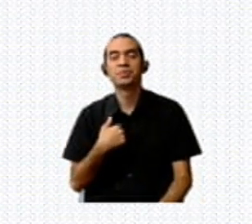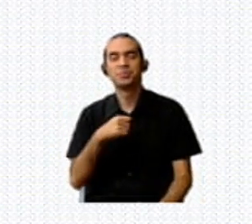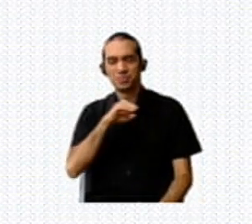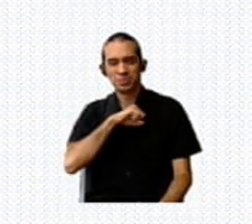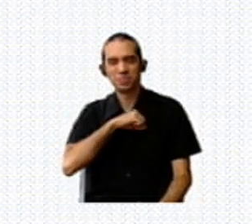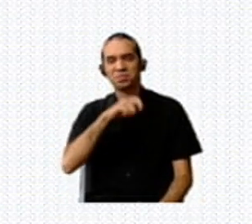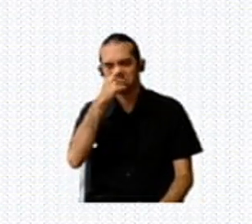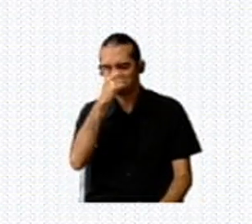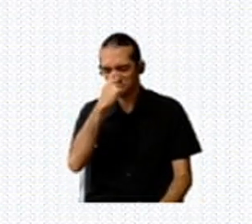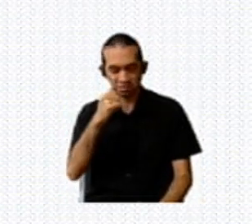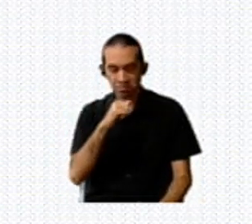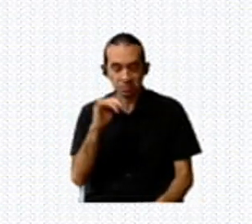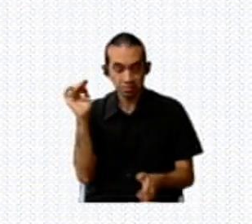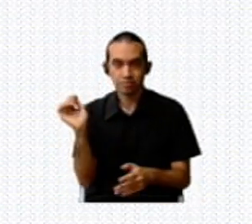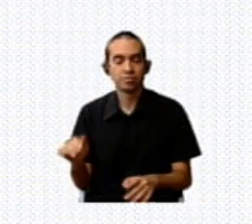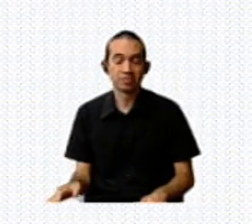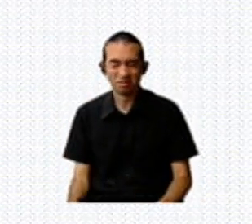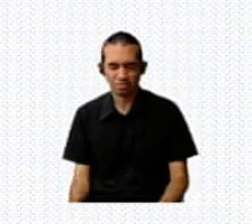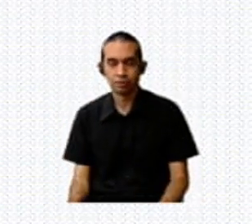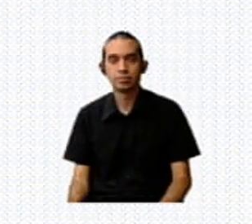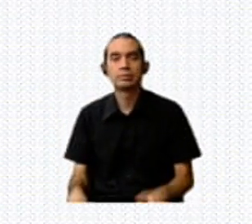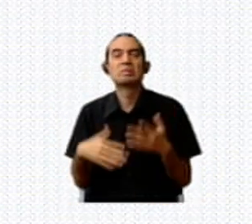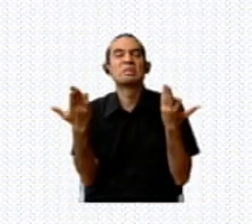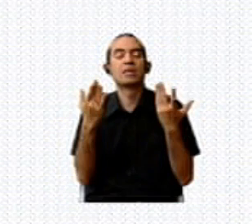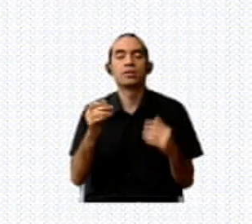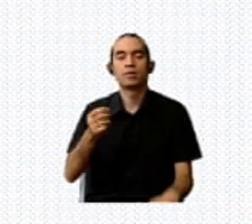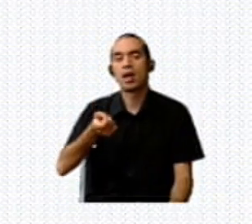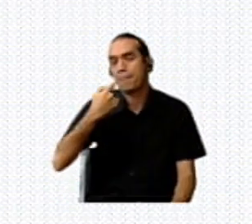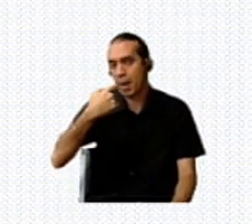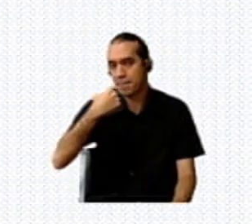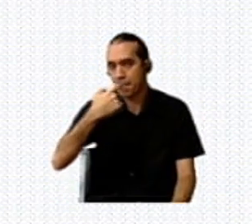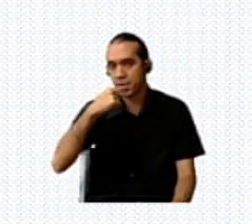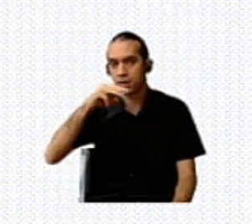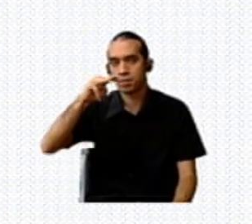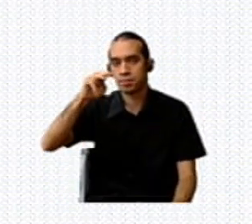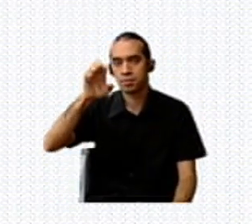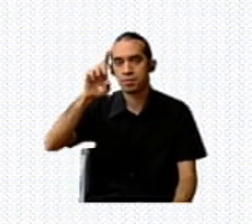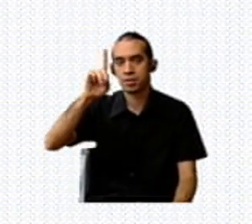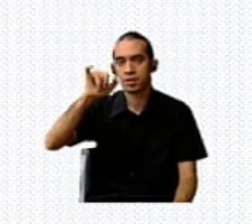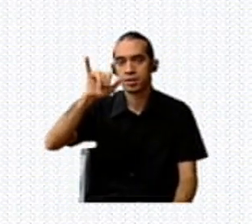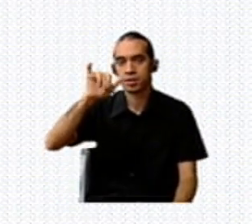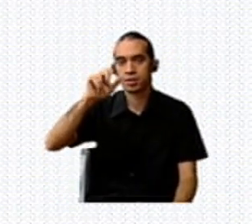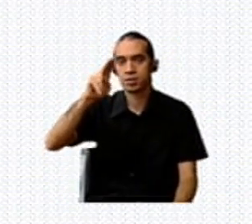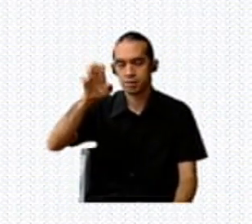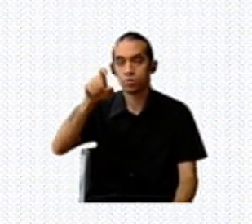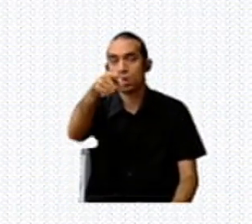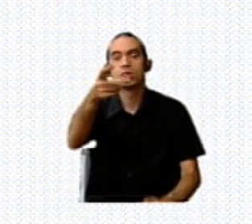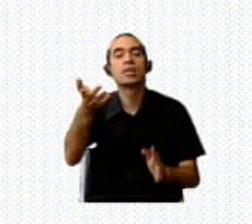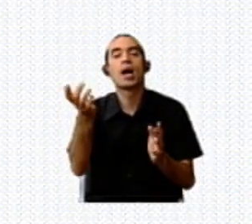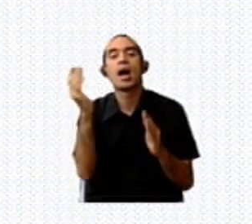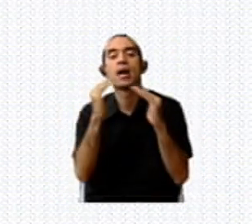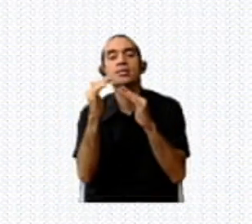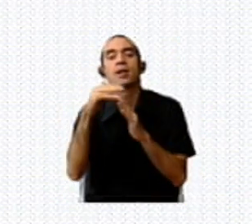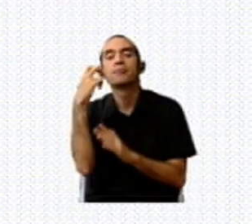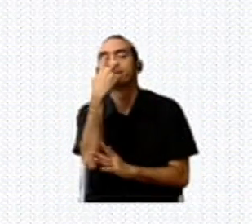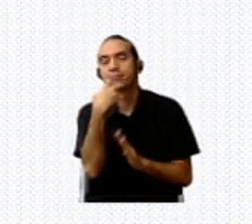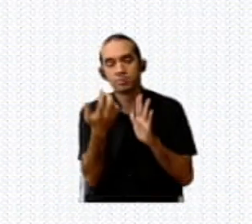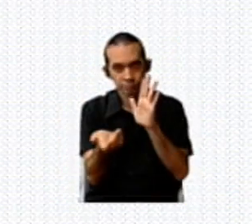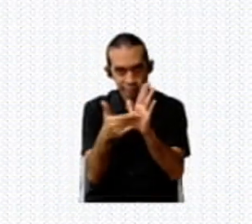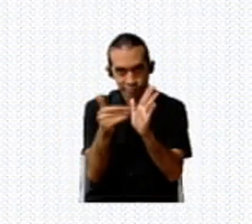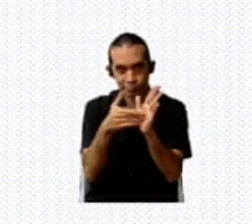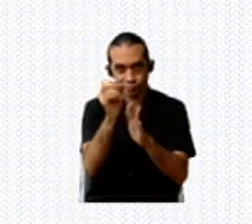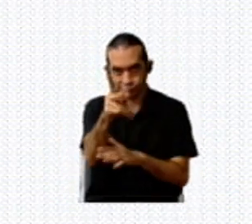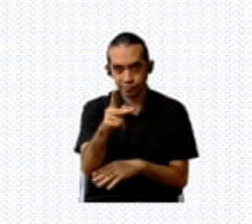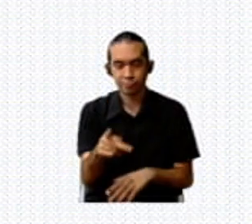cold, you should have medicine. And I want you to repeat at home. Vamos a repetir en casa,